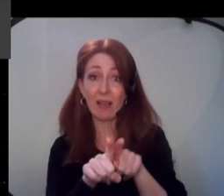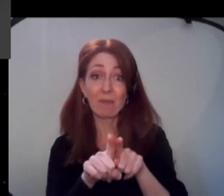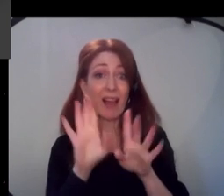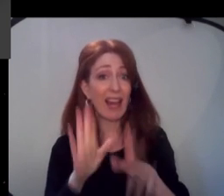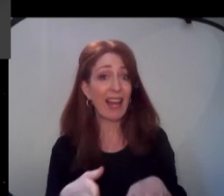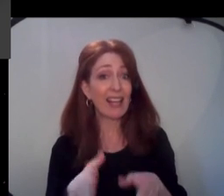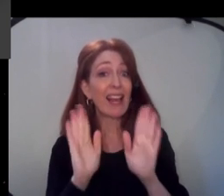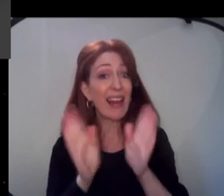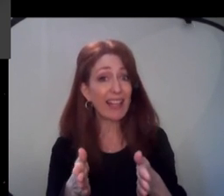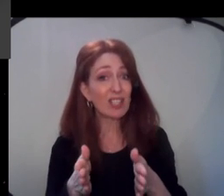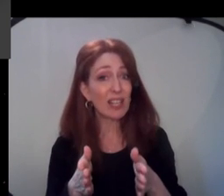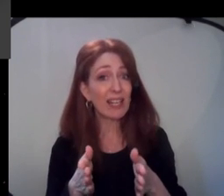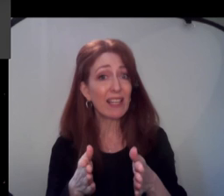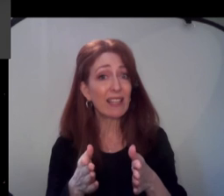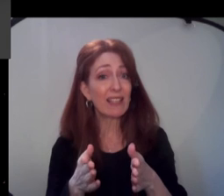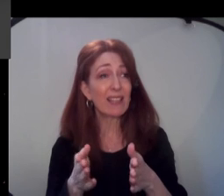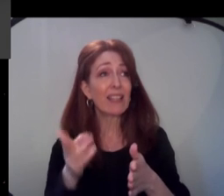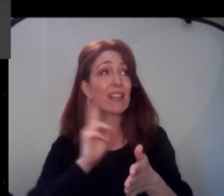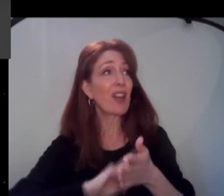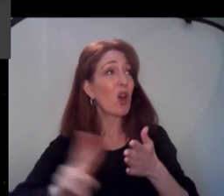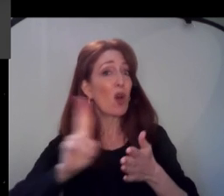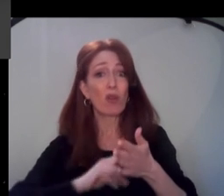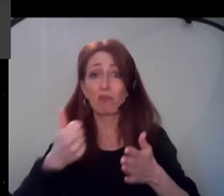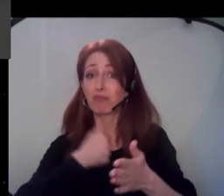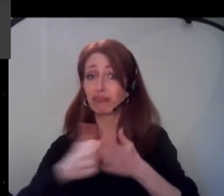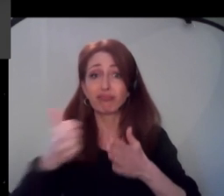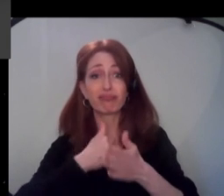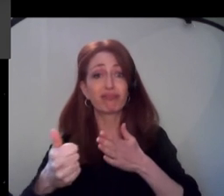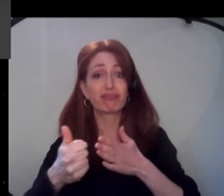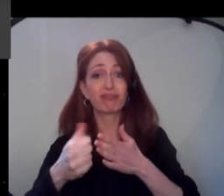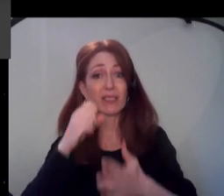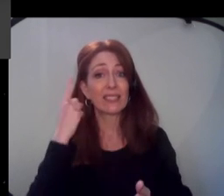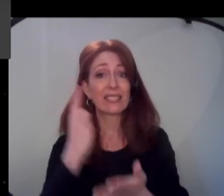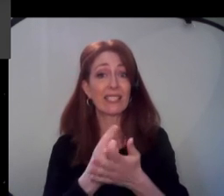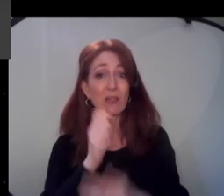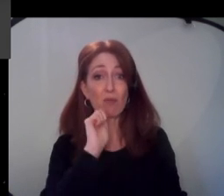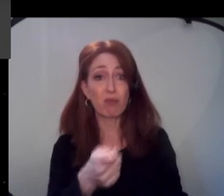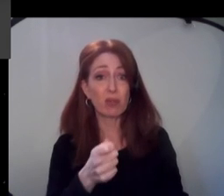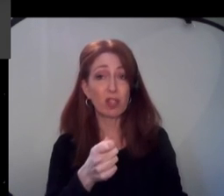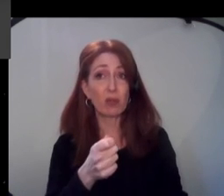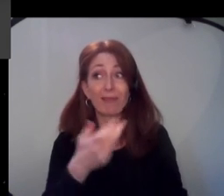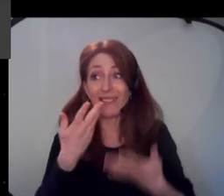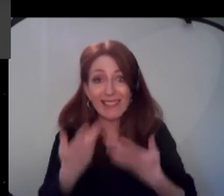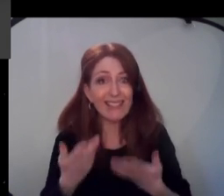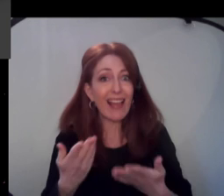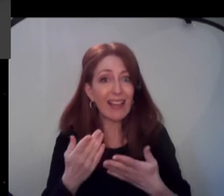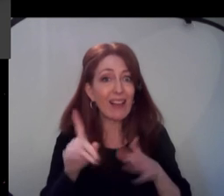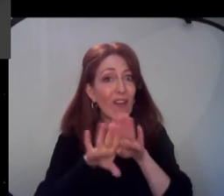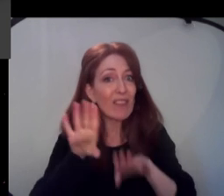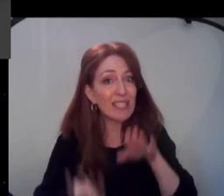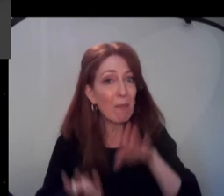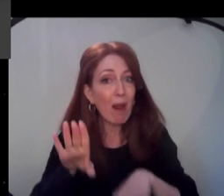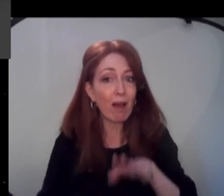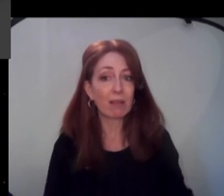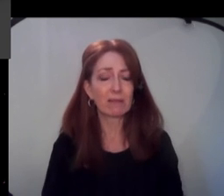commonly made in decisions to prosecute or not prosecute today. And I mean, that's like astonishing to me